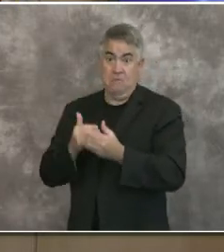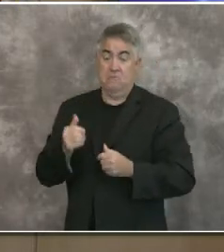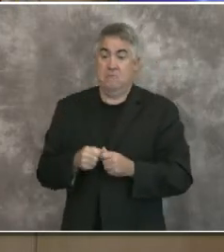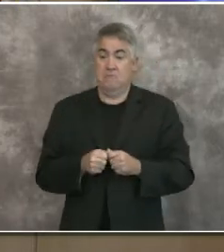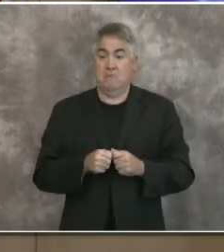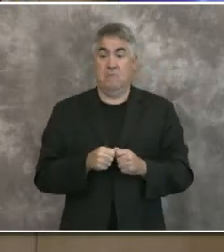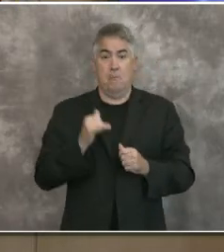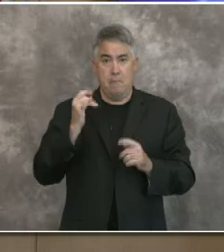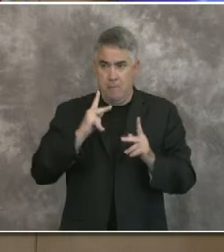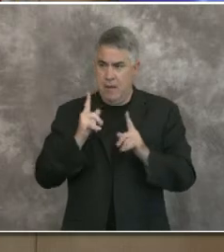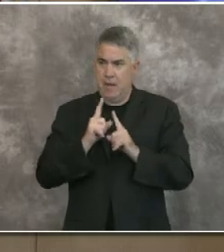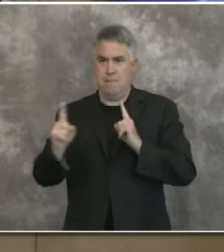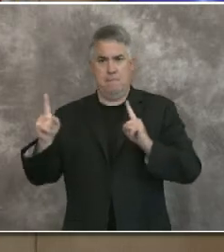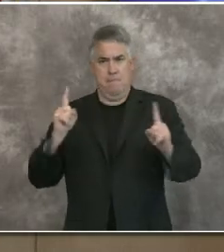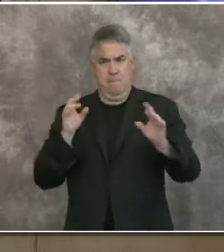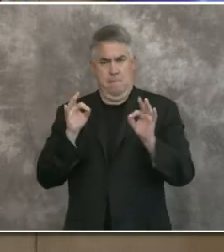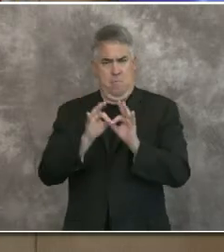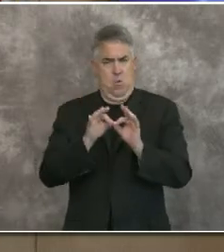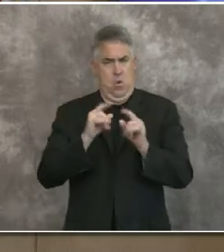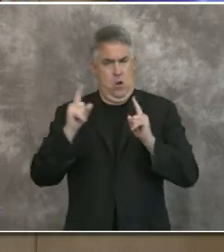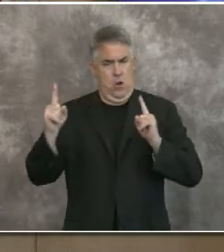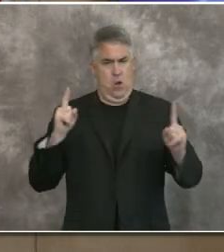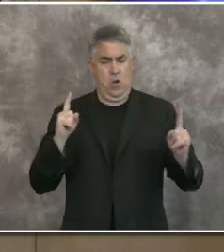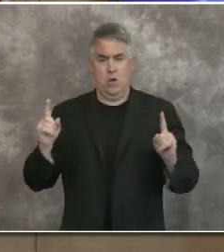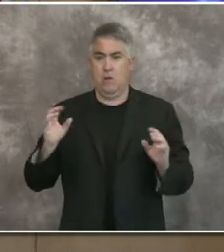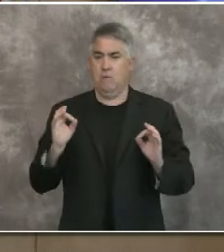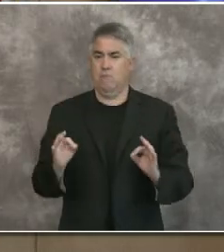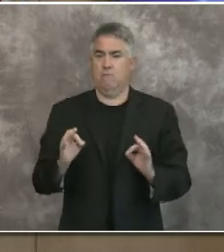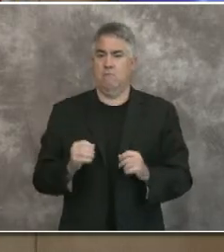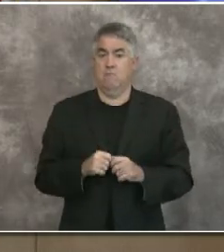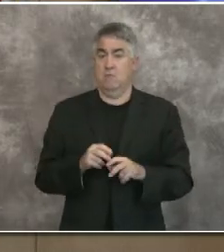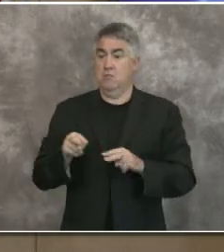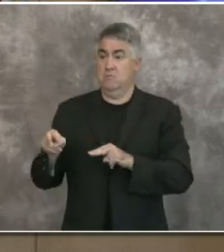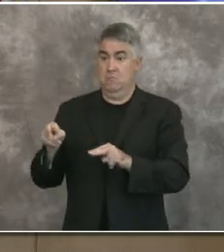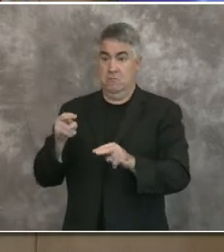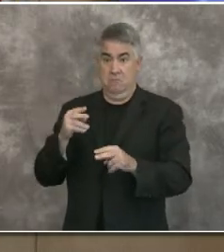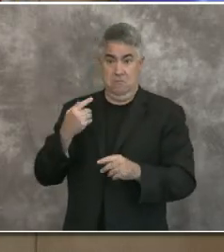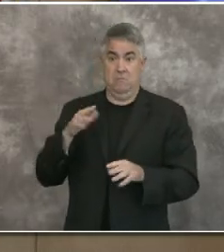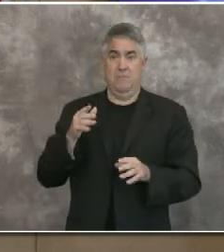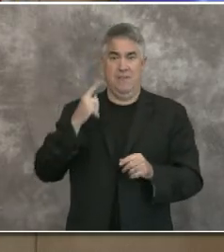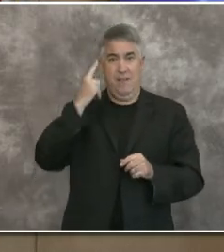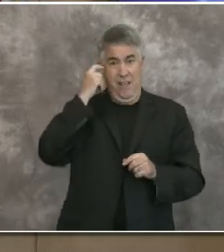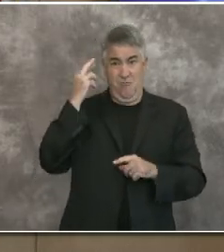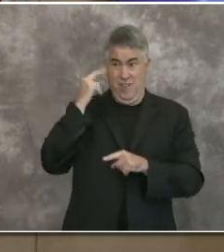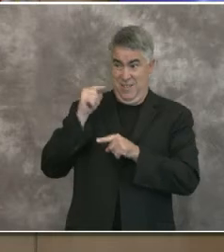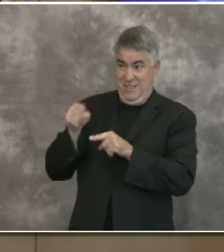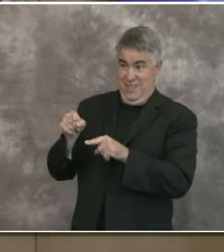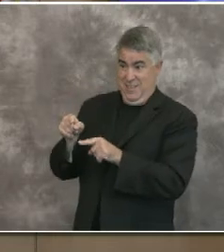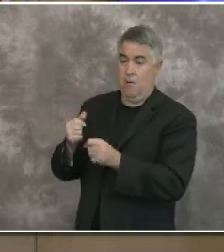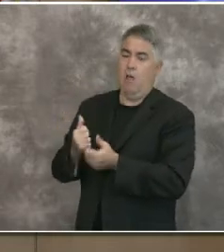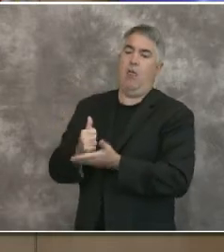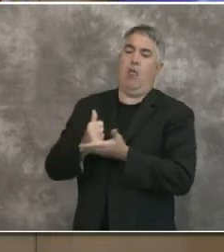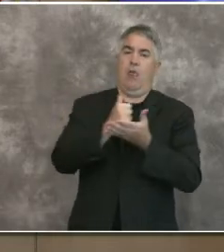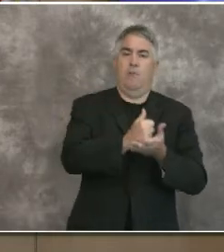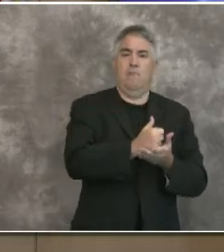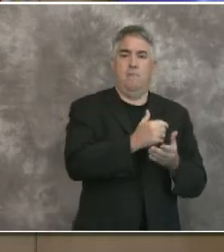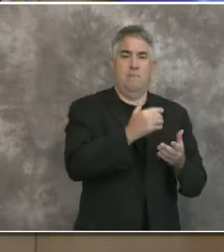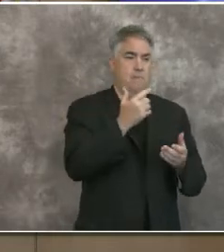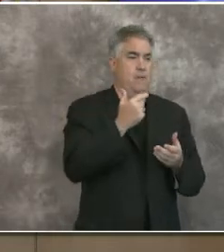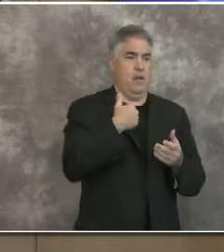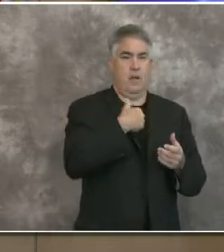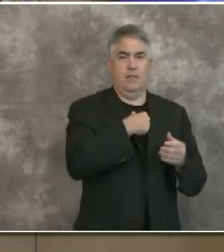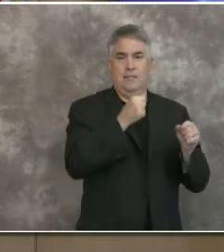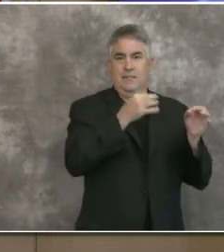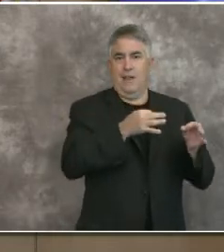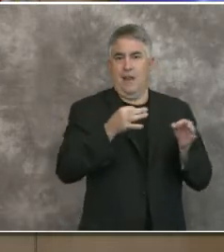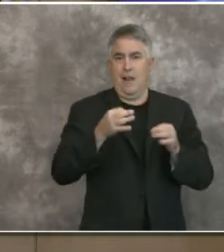physical distancing, and they have been able to enforce that. And because of that progress, we are prepared to take another step as it relates